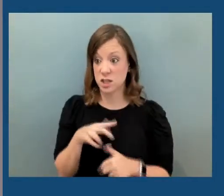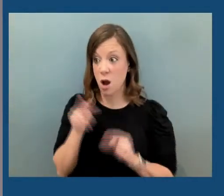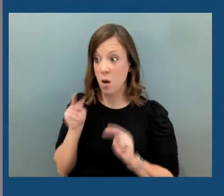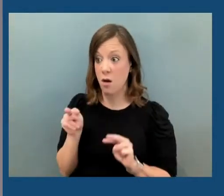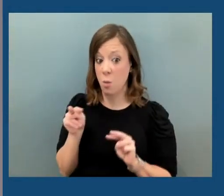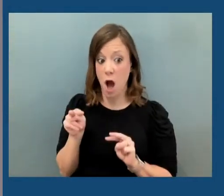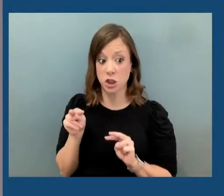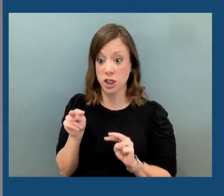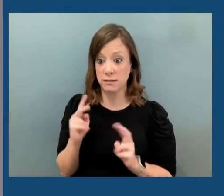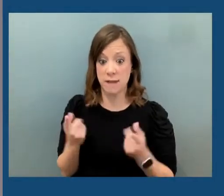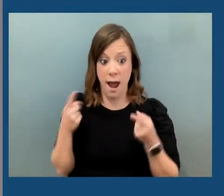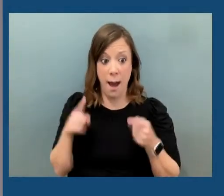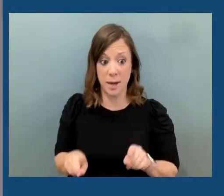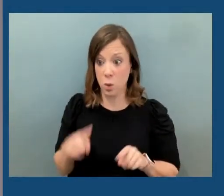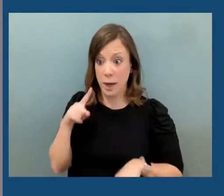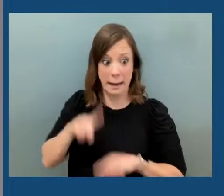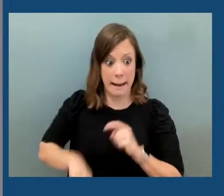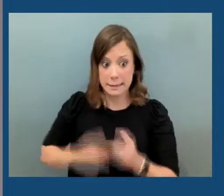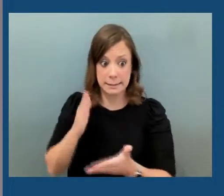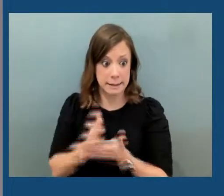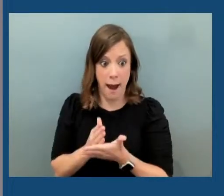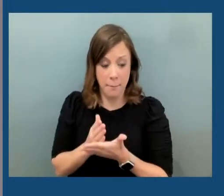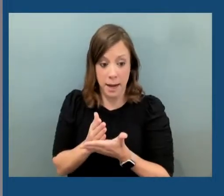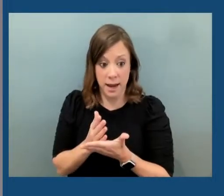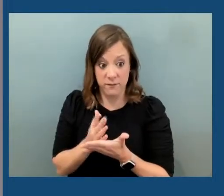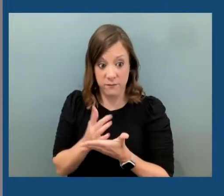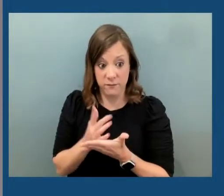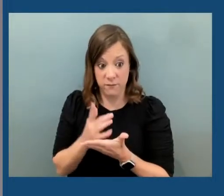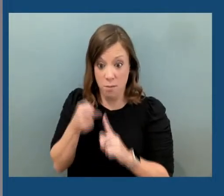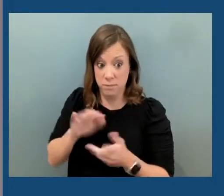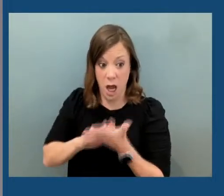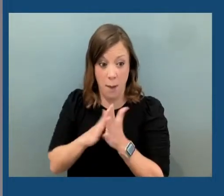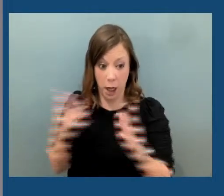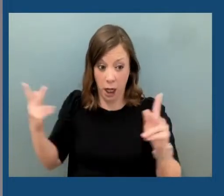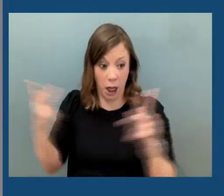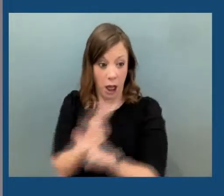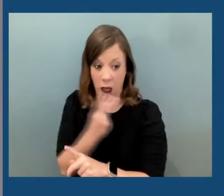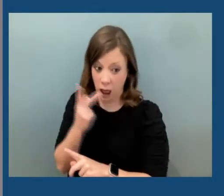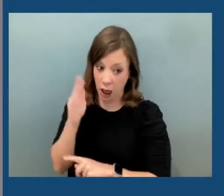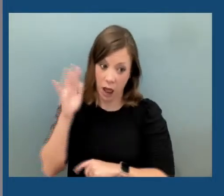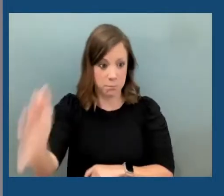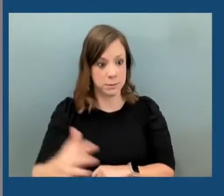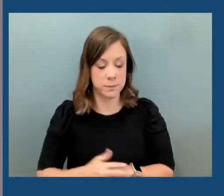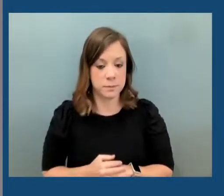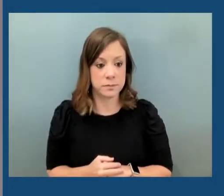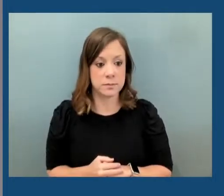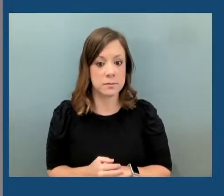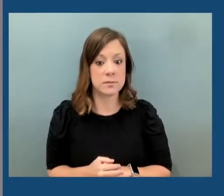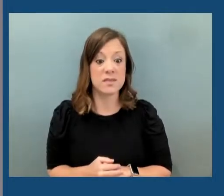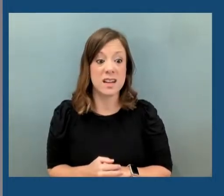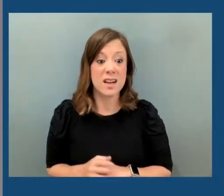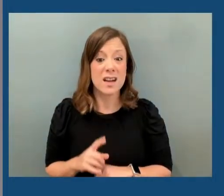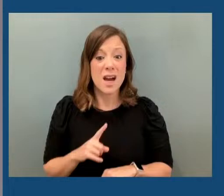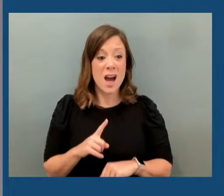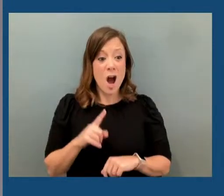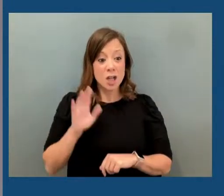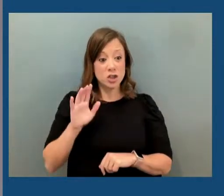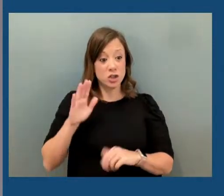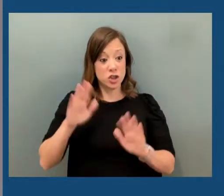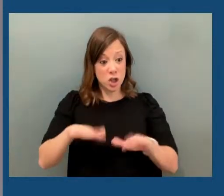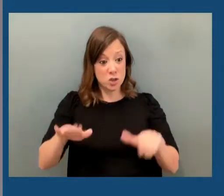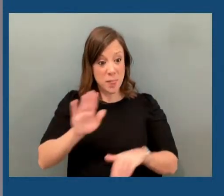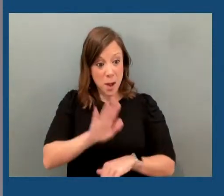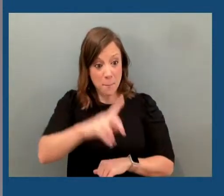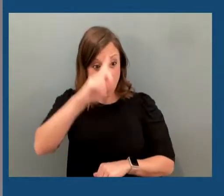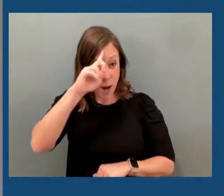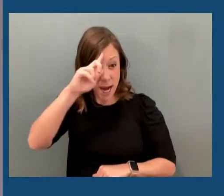wall. That's pretty graphic, but we're talking about how our children's brains are being rewired while